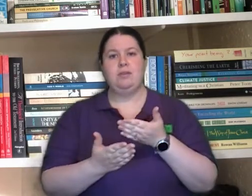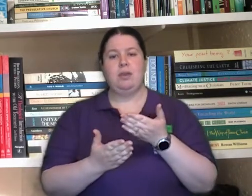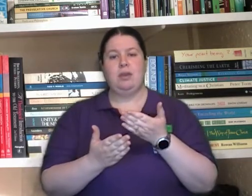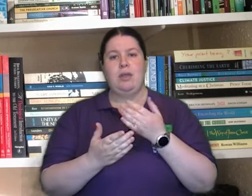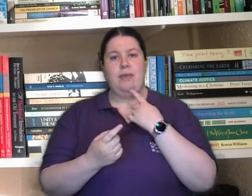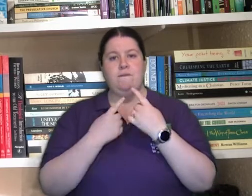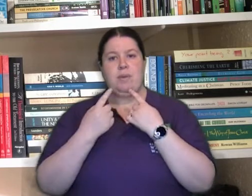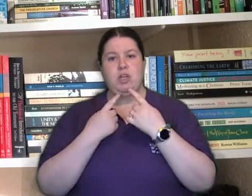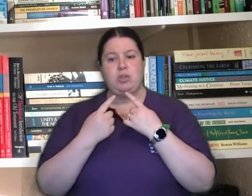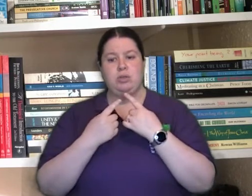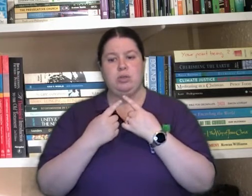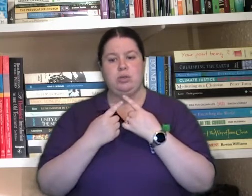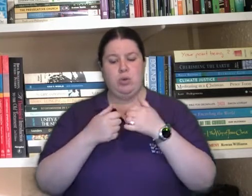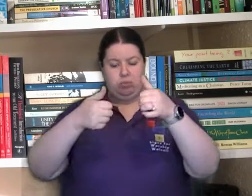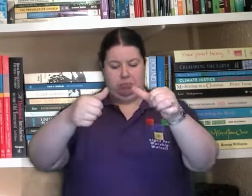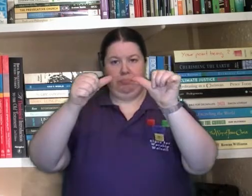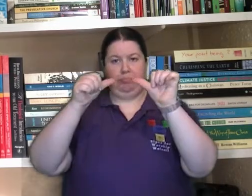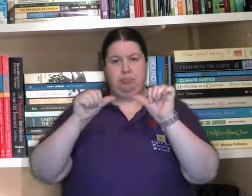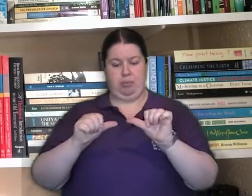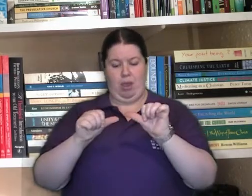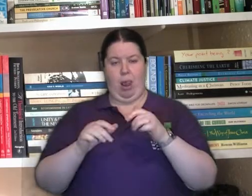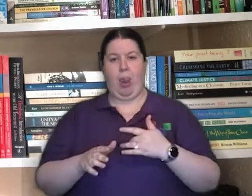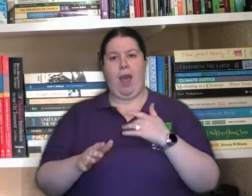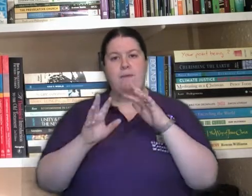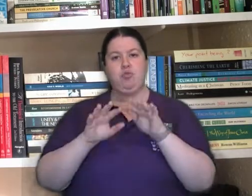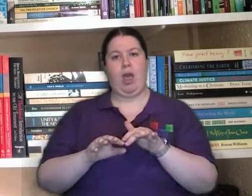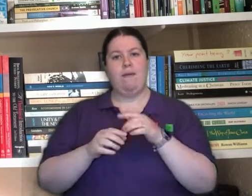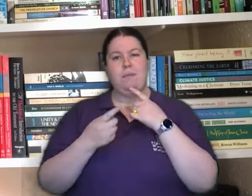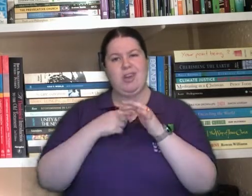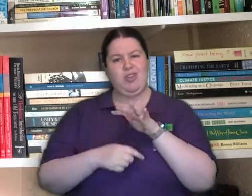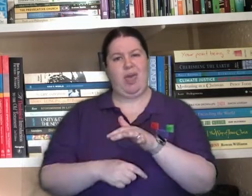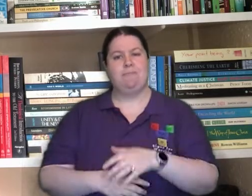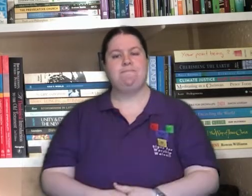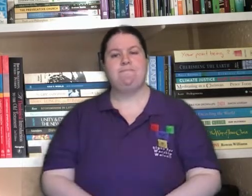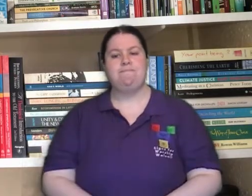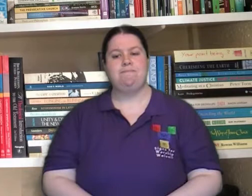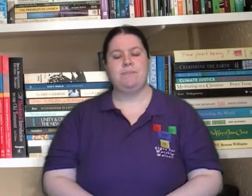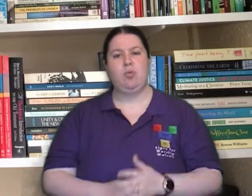service, and the details for that are available in the live chat just off to the side.